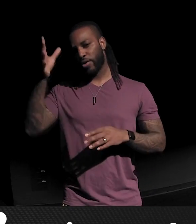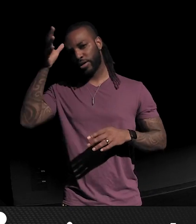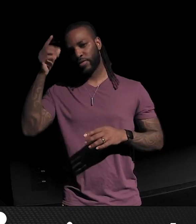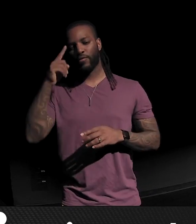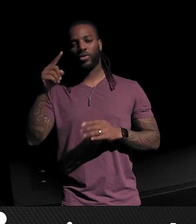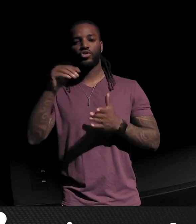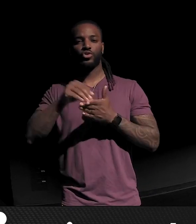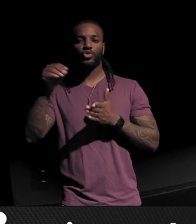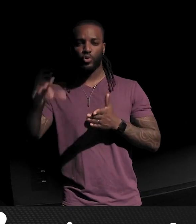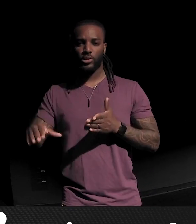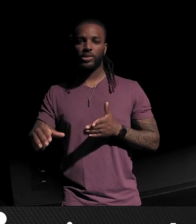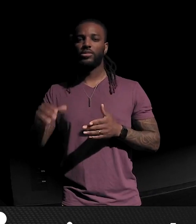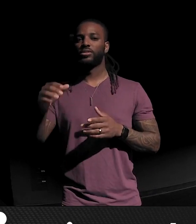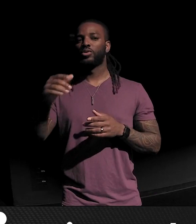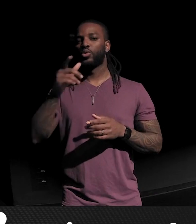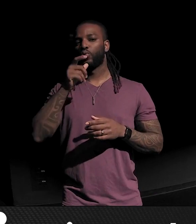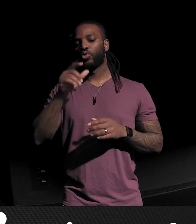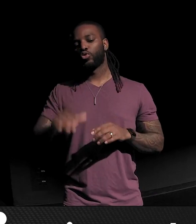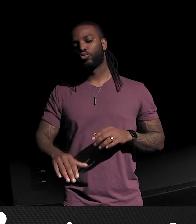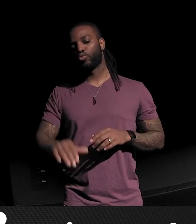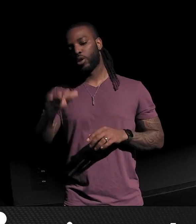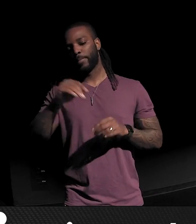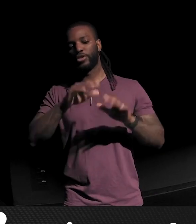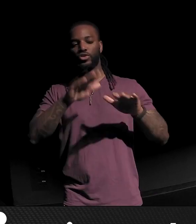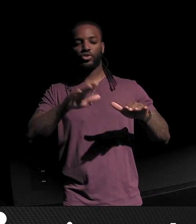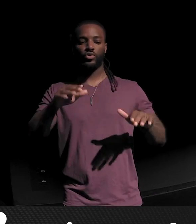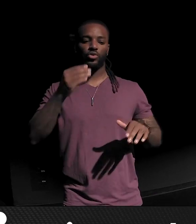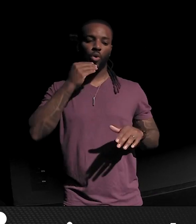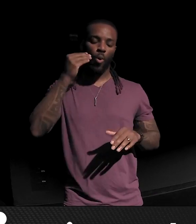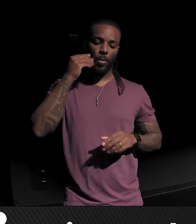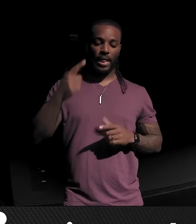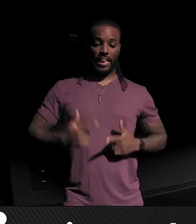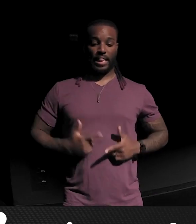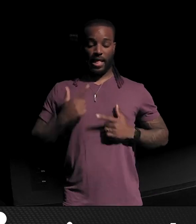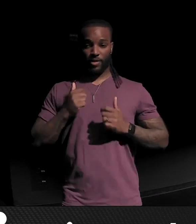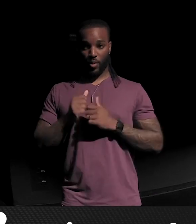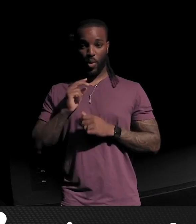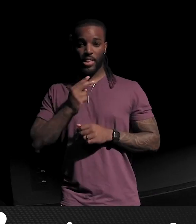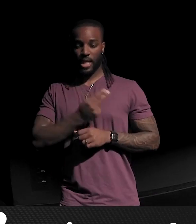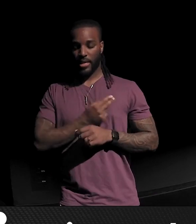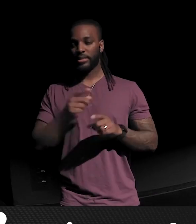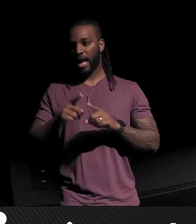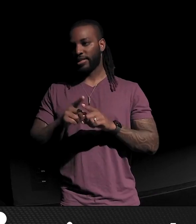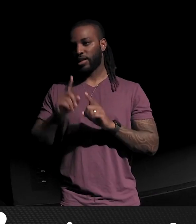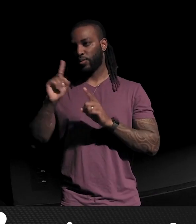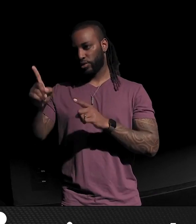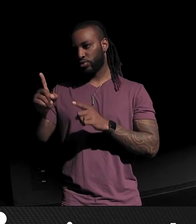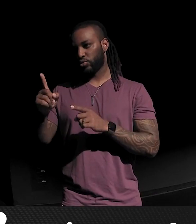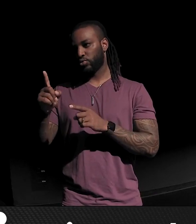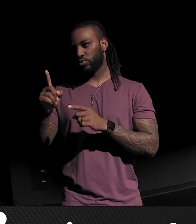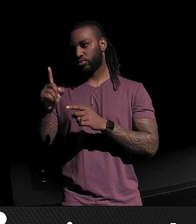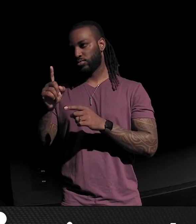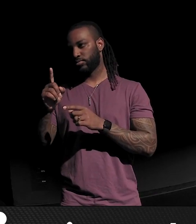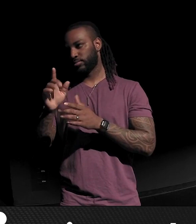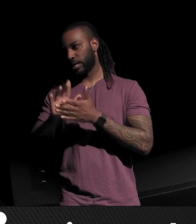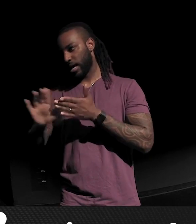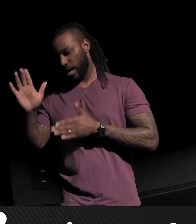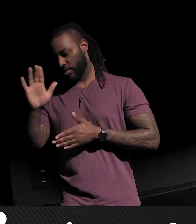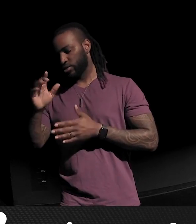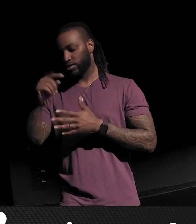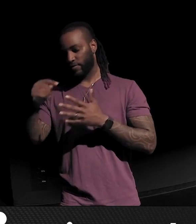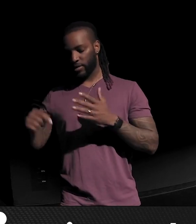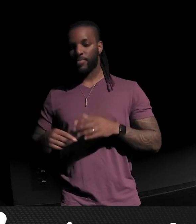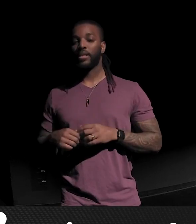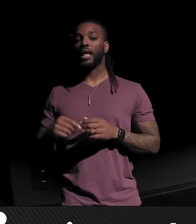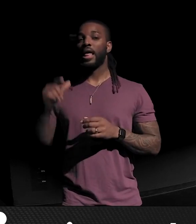students who had grown up in children's homes and were then living with us as they completed secondary and post-secondary education. And we